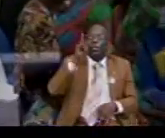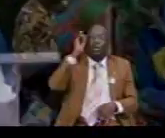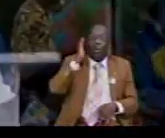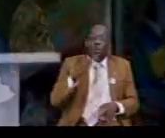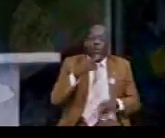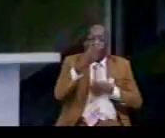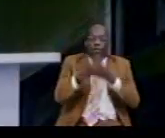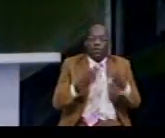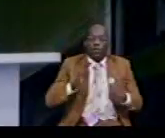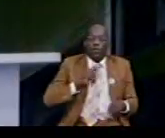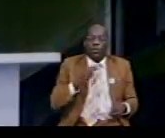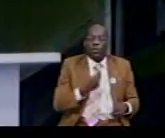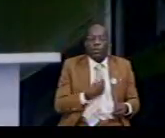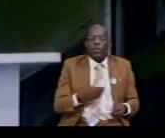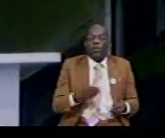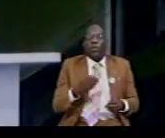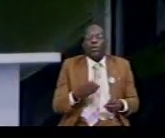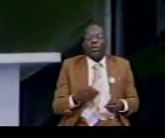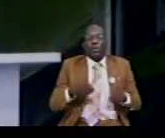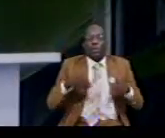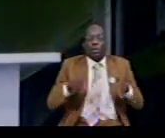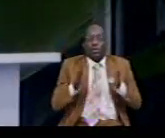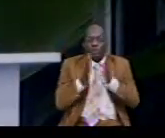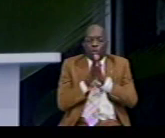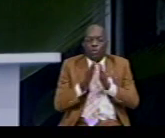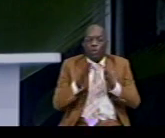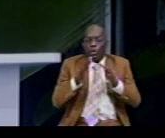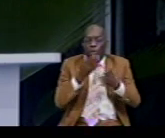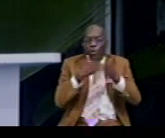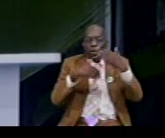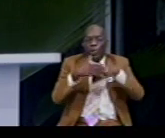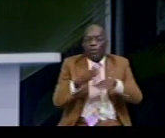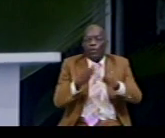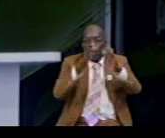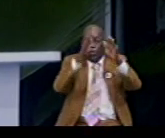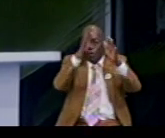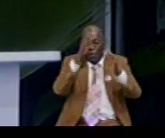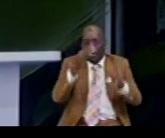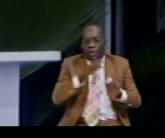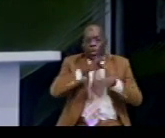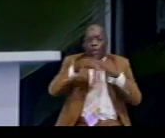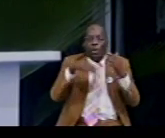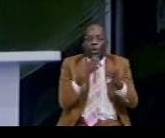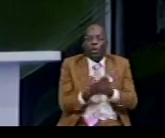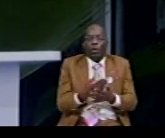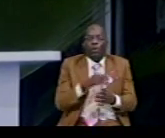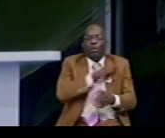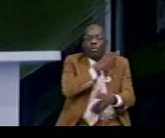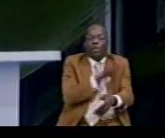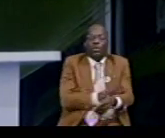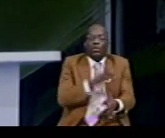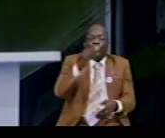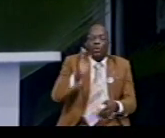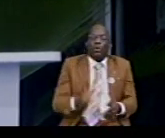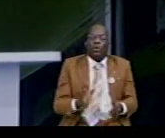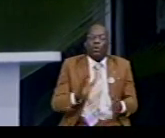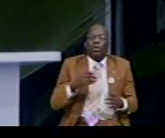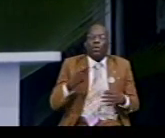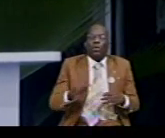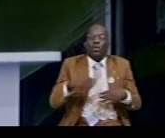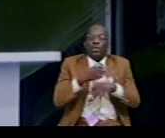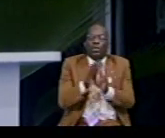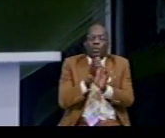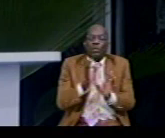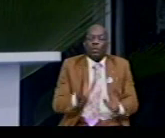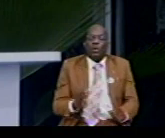eyes as we pray. Heavenly Father, the Almighty God, the creator of the heavens and the earth, we thank